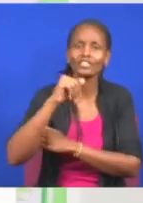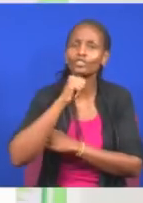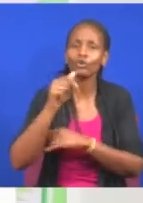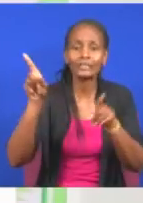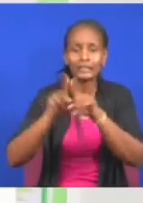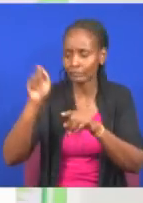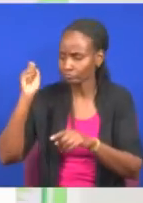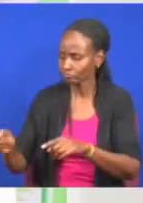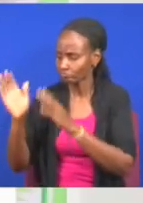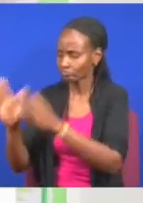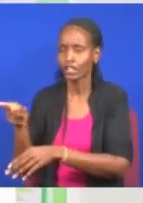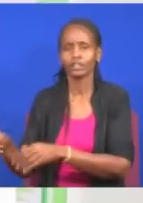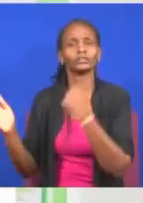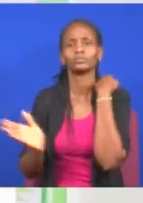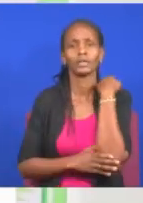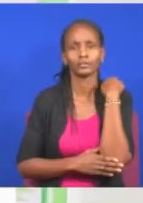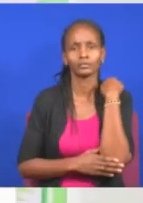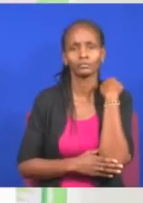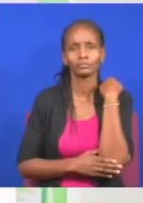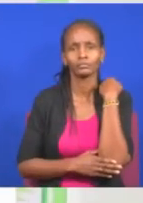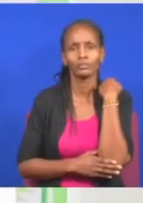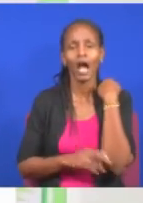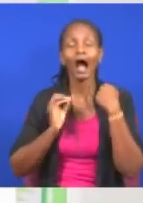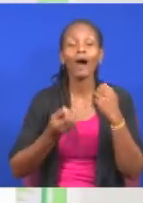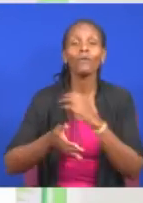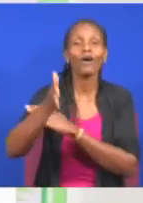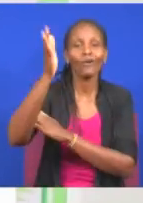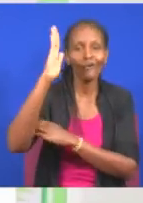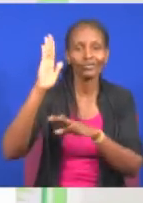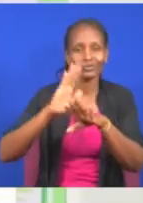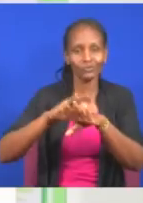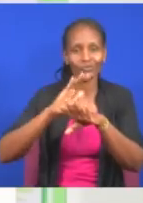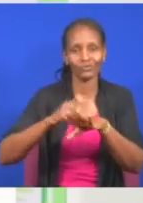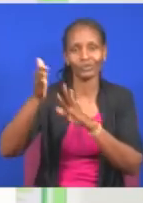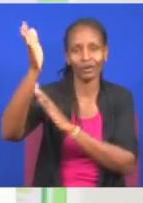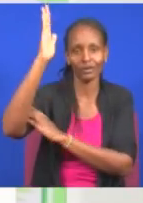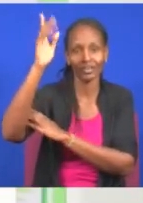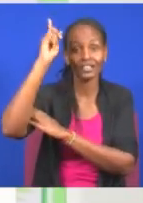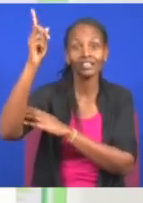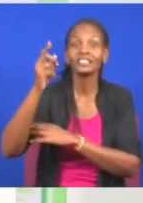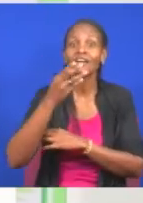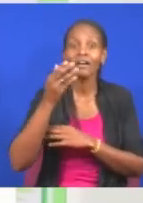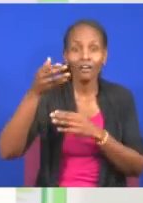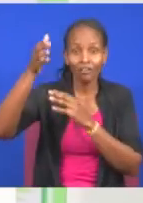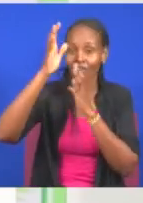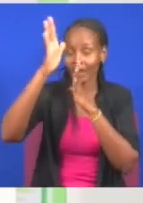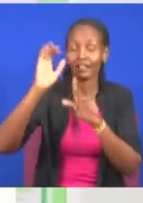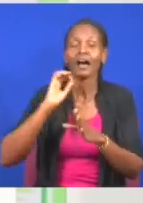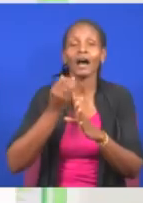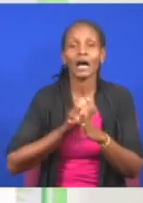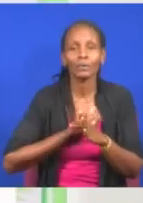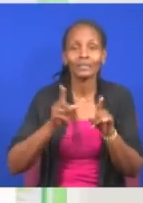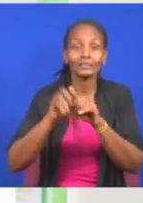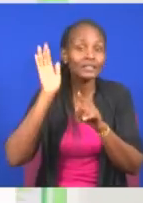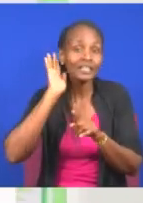this judge that was bad. God, our God, is a very good God. He's our Father. He hears us when we